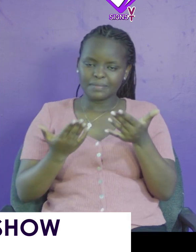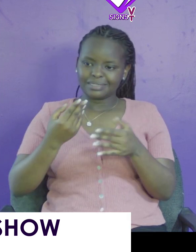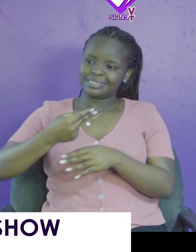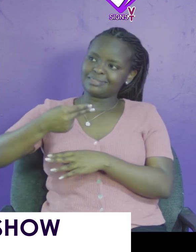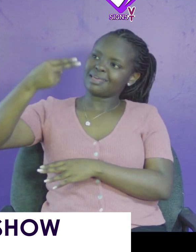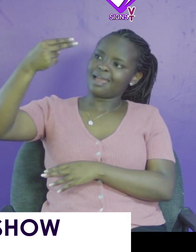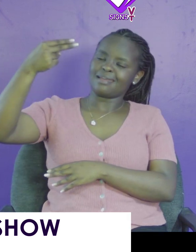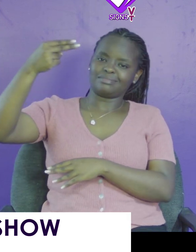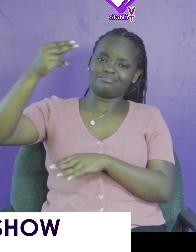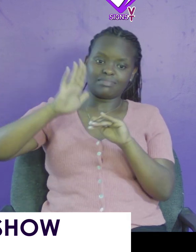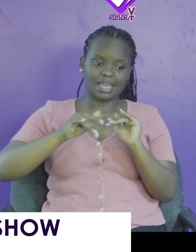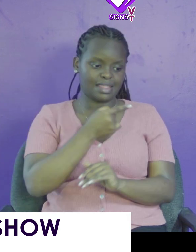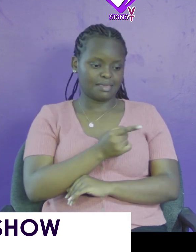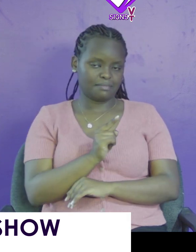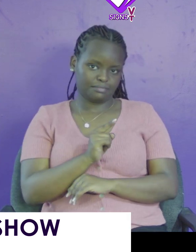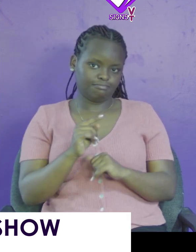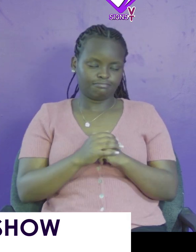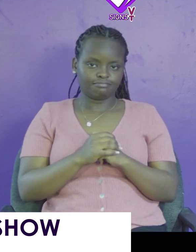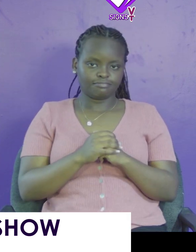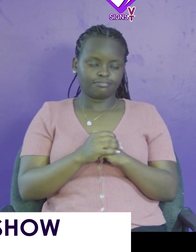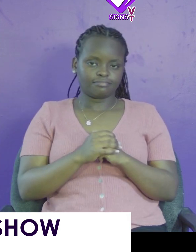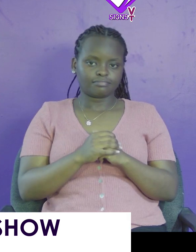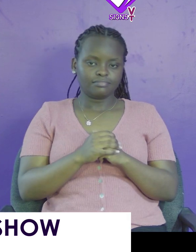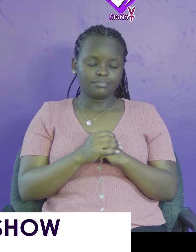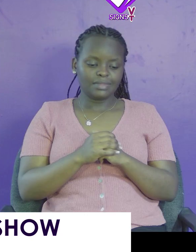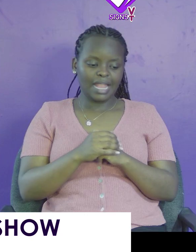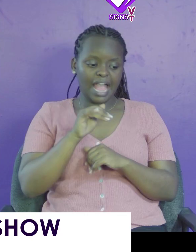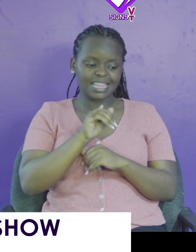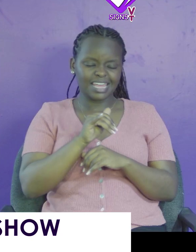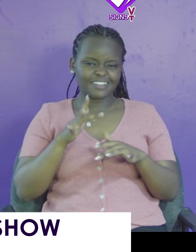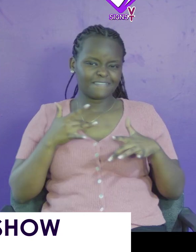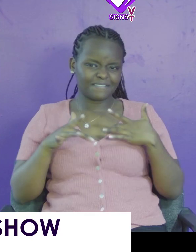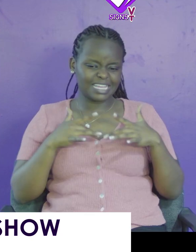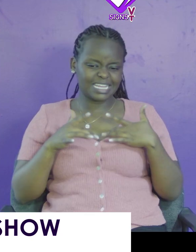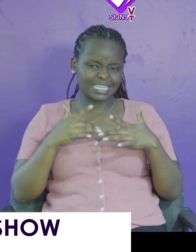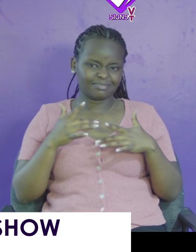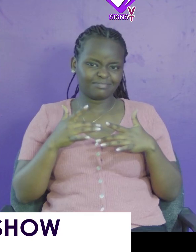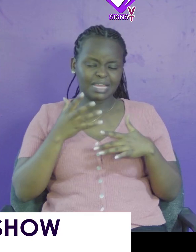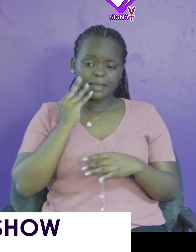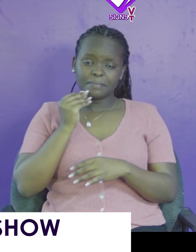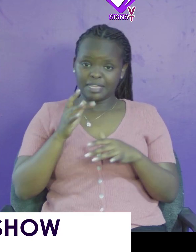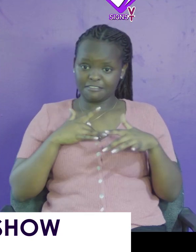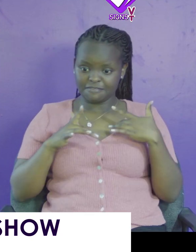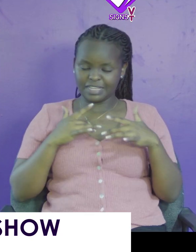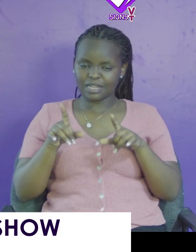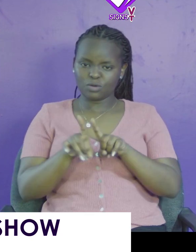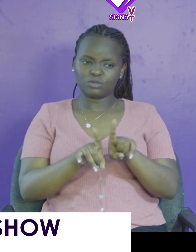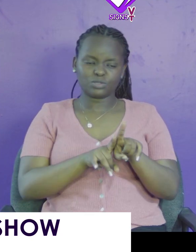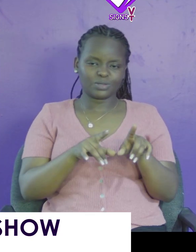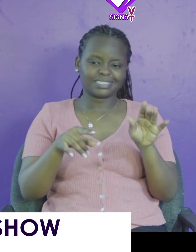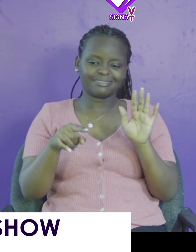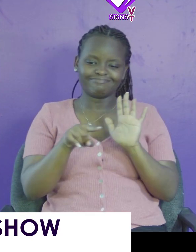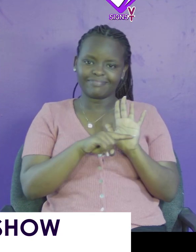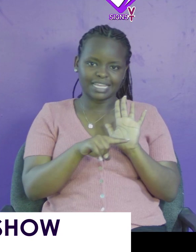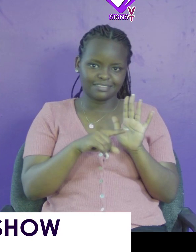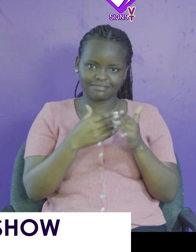rank than them. Okay. The insecurity that men sometimes feel also is a danger to them. And I